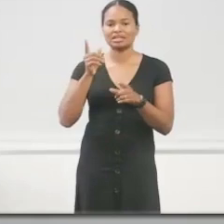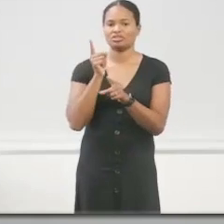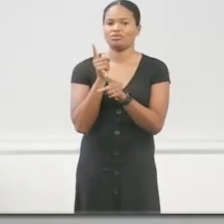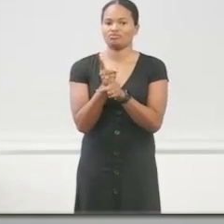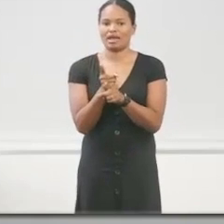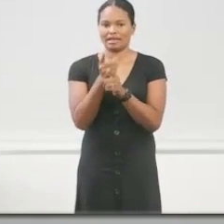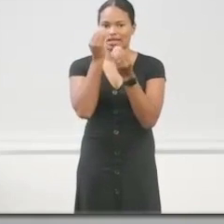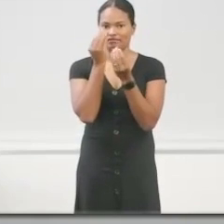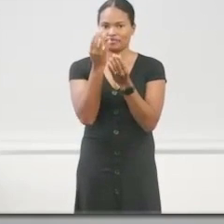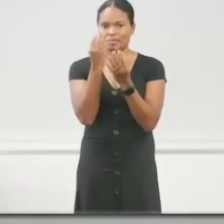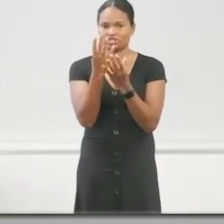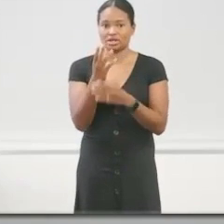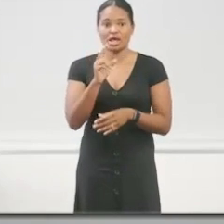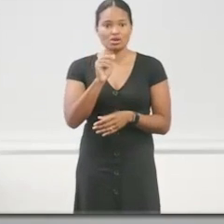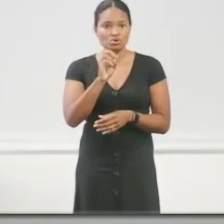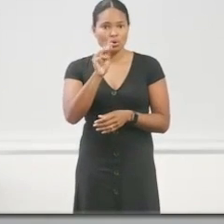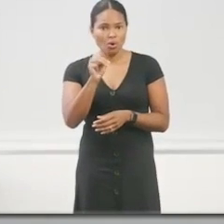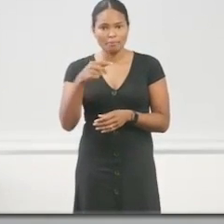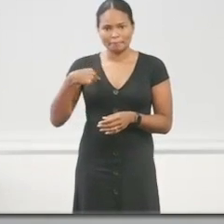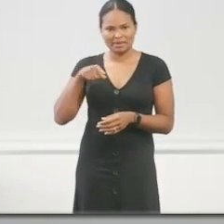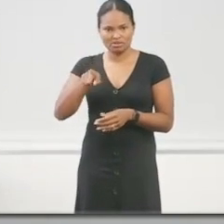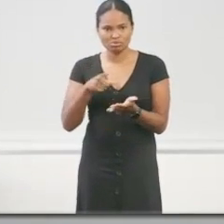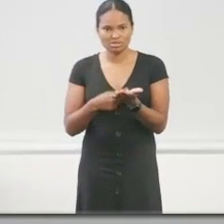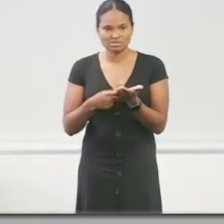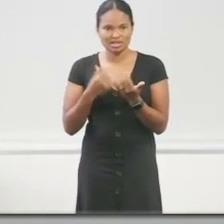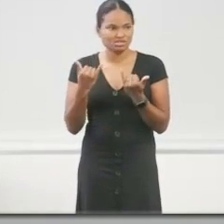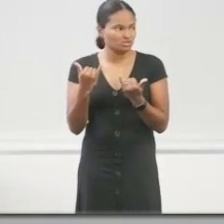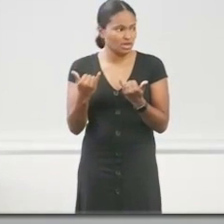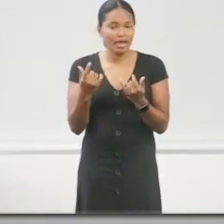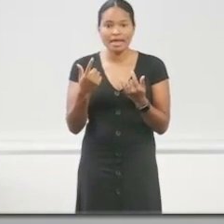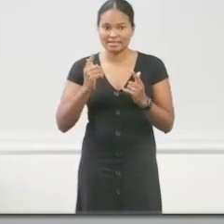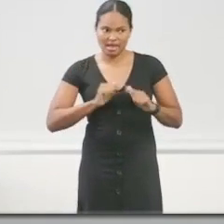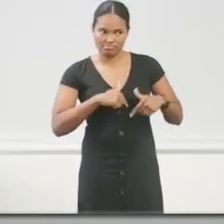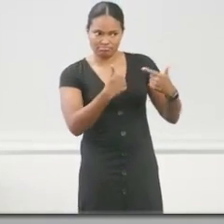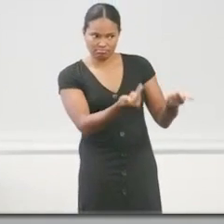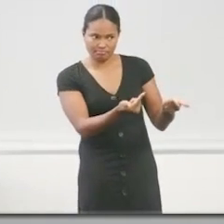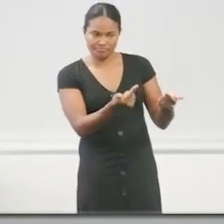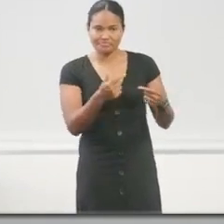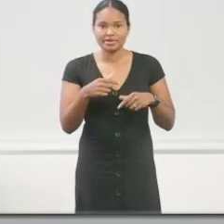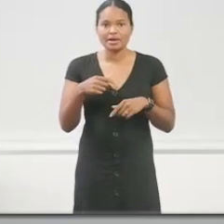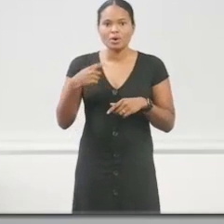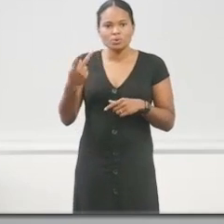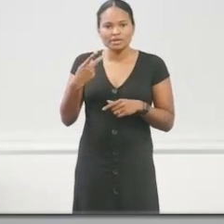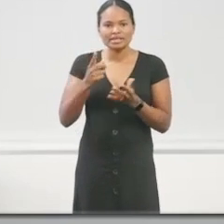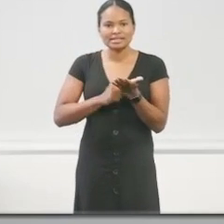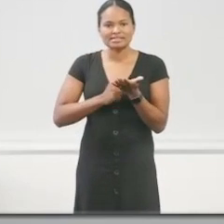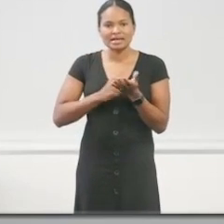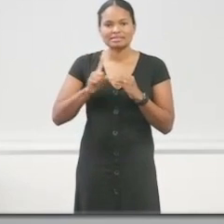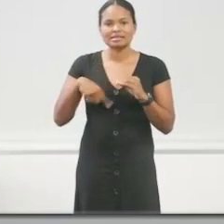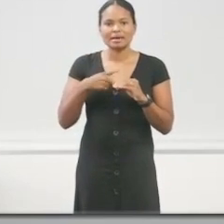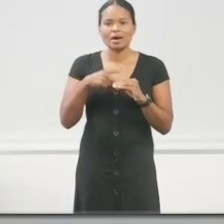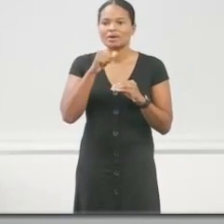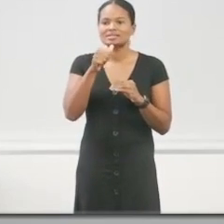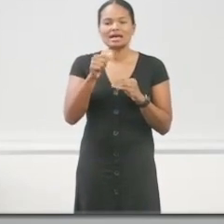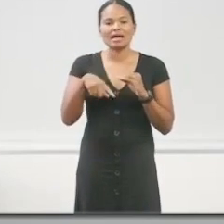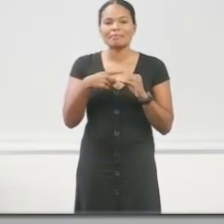information. And Norm, you and I had a discussion before we started today as I hand this over to you, that it's not about speed, it's